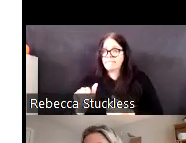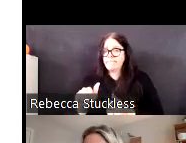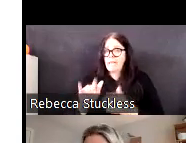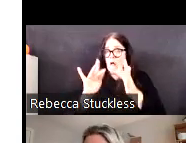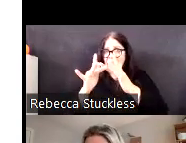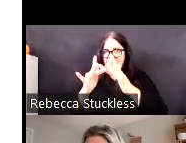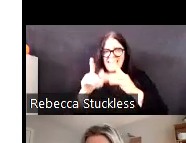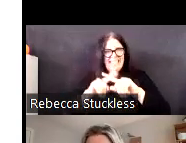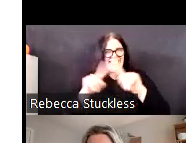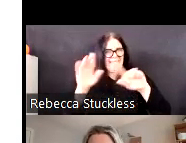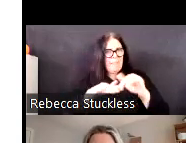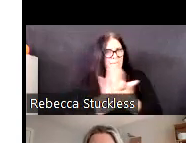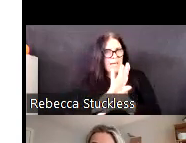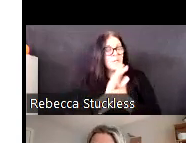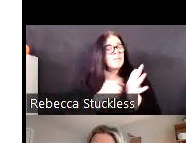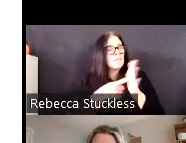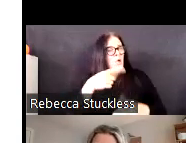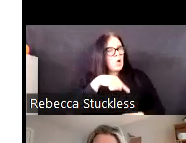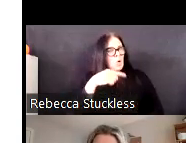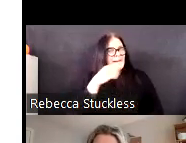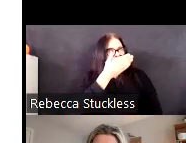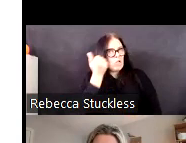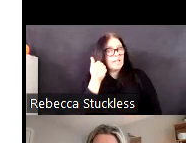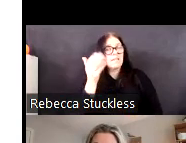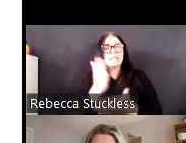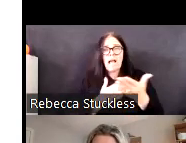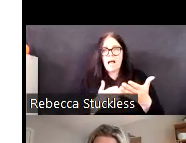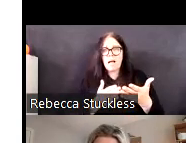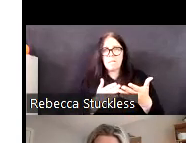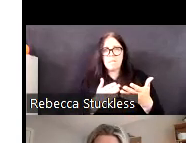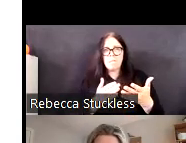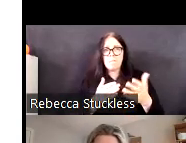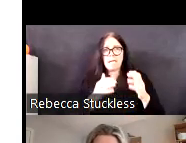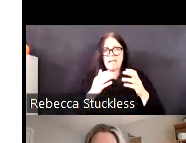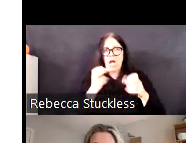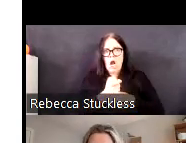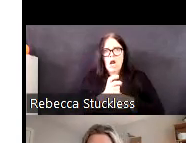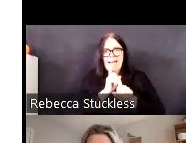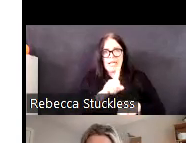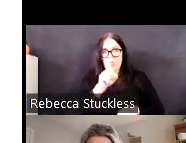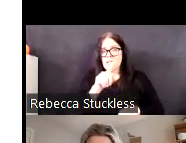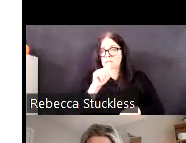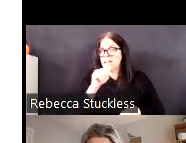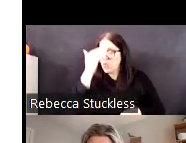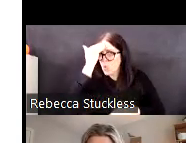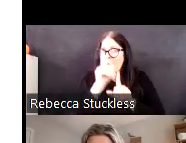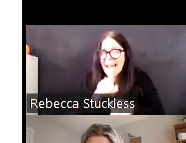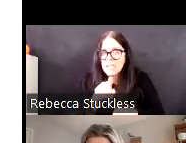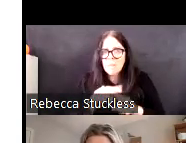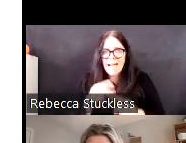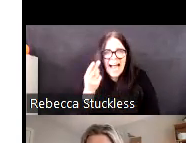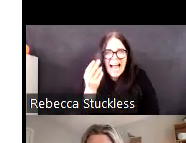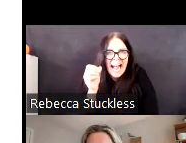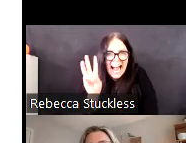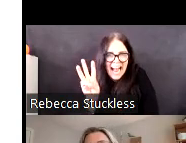And sometimes we forget about that, you know, they may not be able to answer the question, not because they don't know the answer, but because they don't know how to do it in a